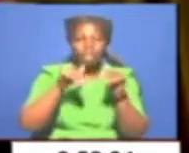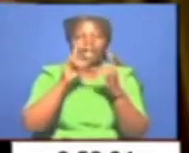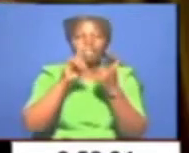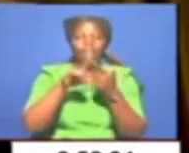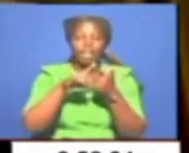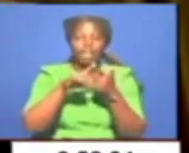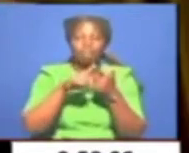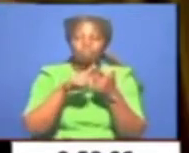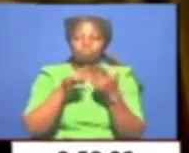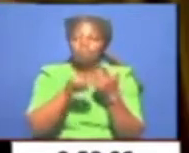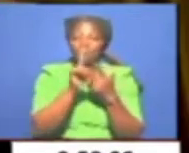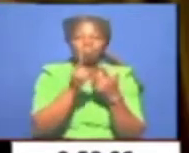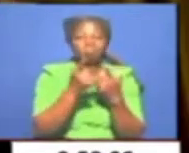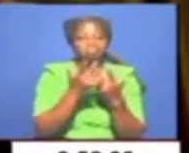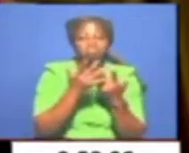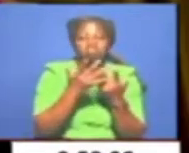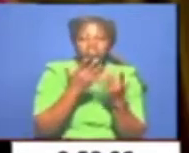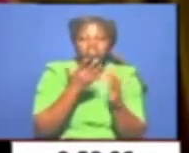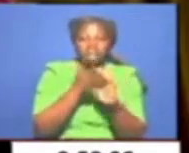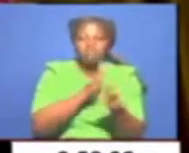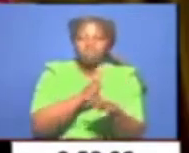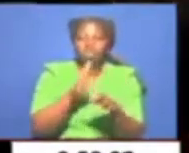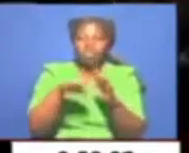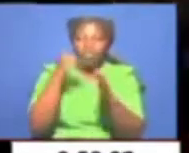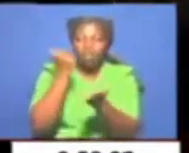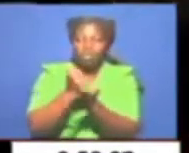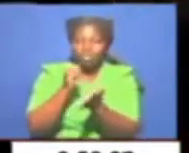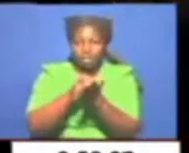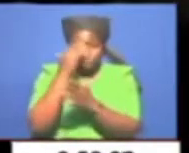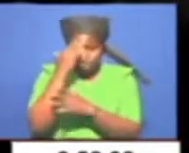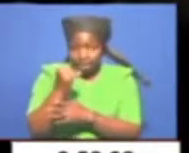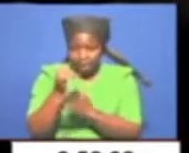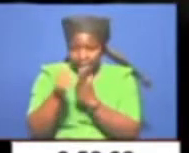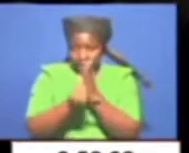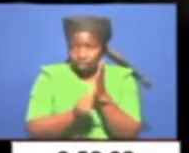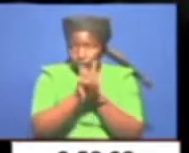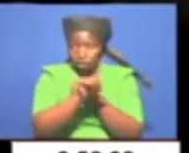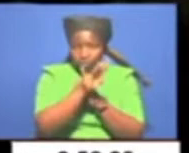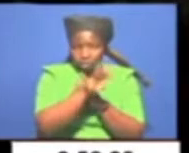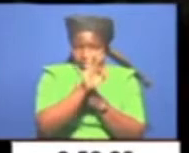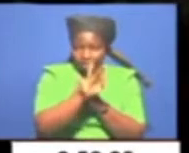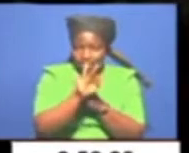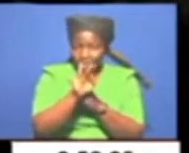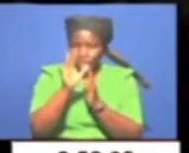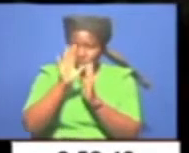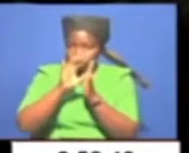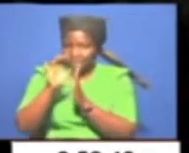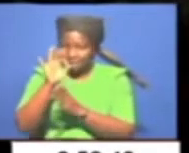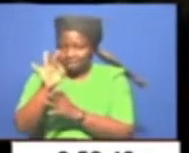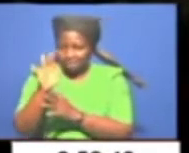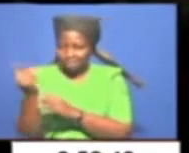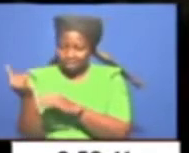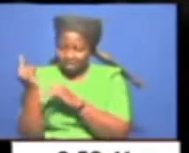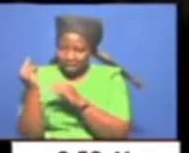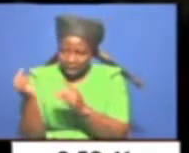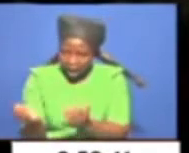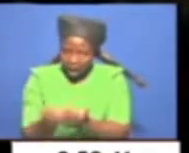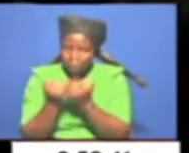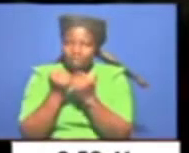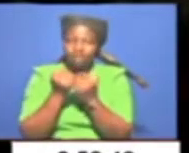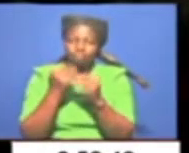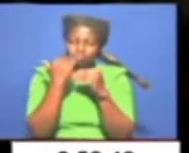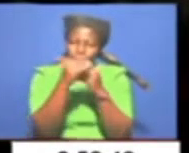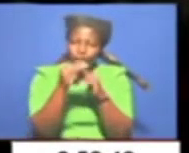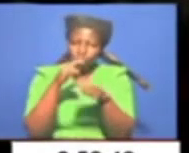no longer in office. And that is where Article 143, Clause 3 comes in, limitation of time. I know it's been raised by